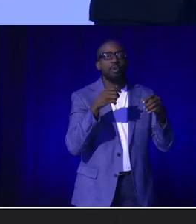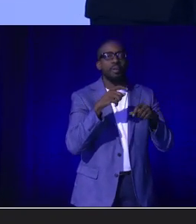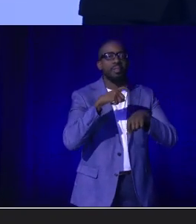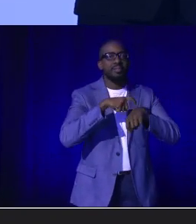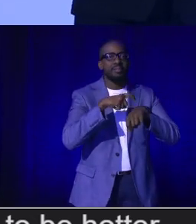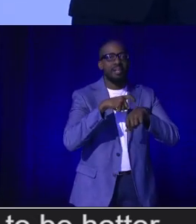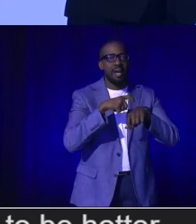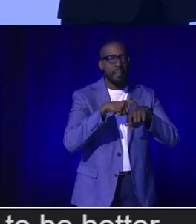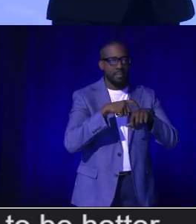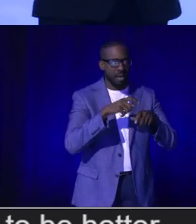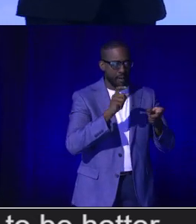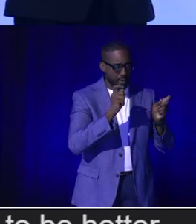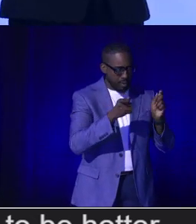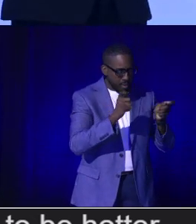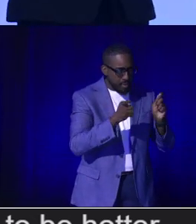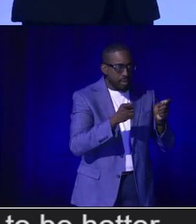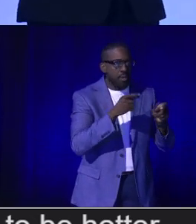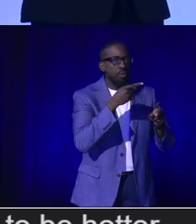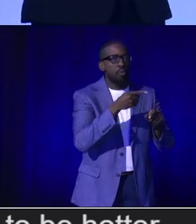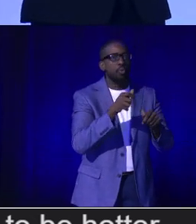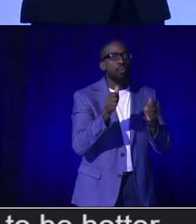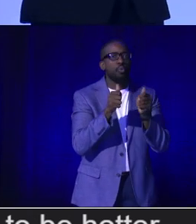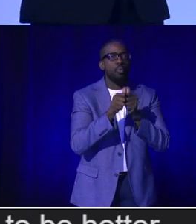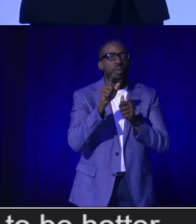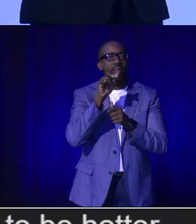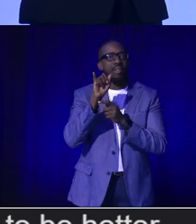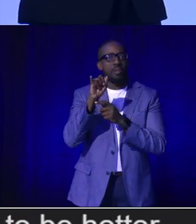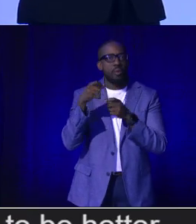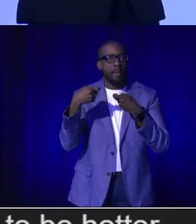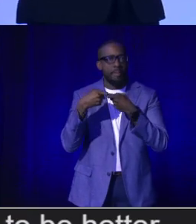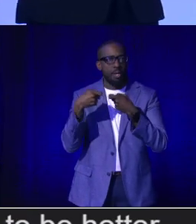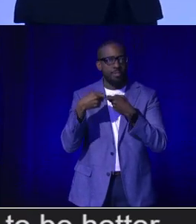than in lithium-ion batteries.